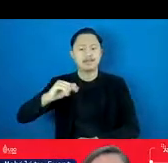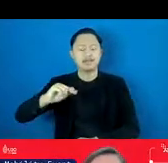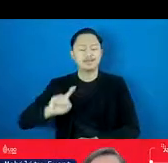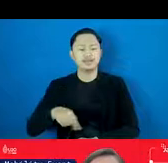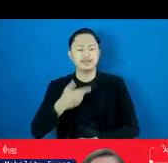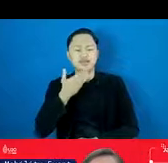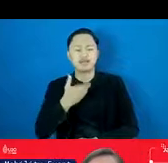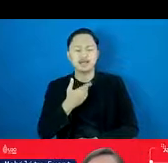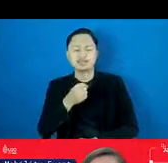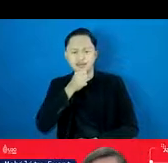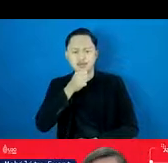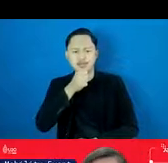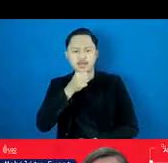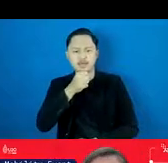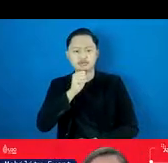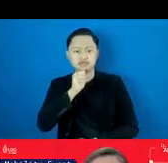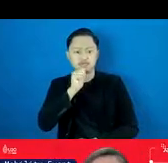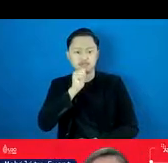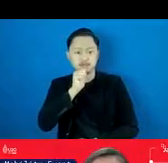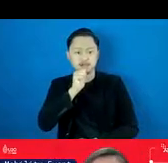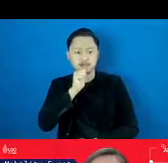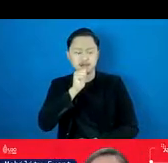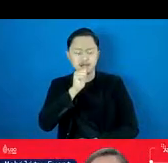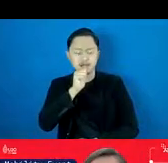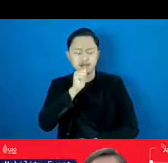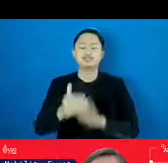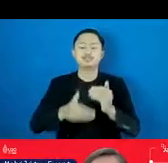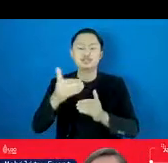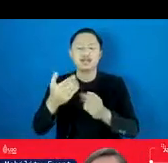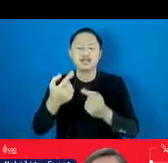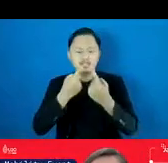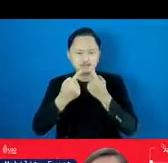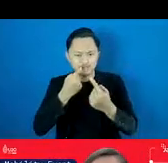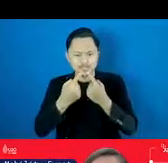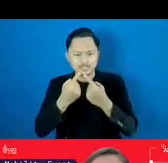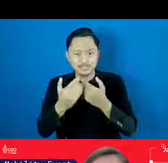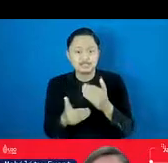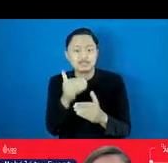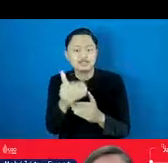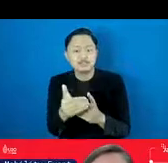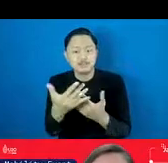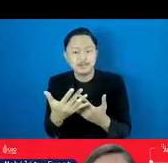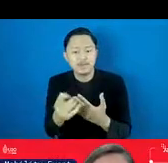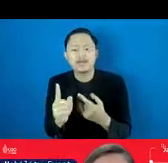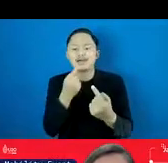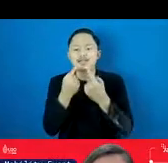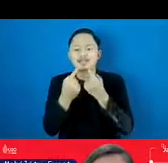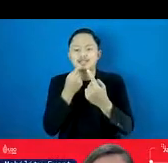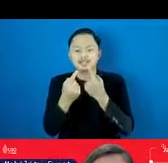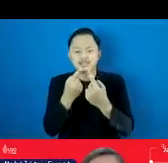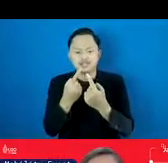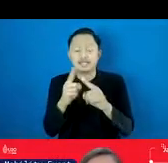remarks followed by presentations and panel discussion. And then we will also be having a discussion in a breakout